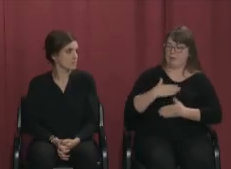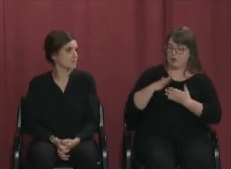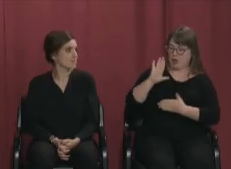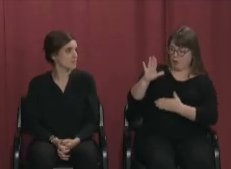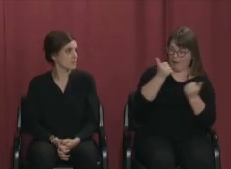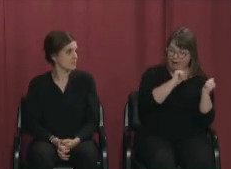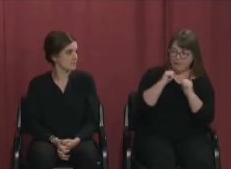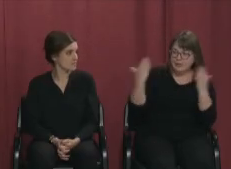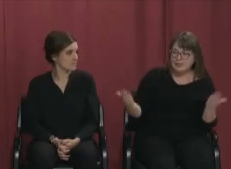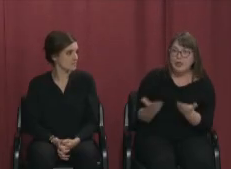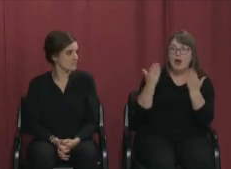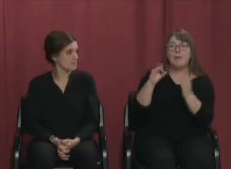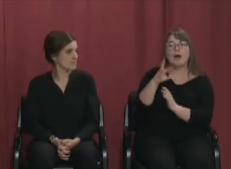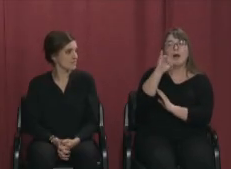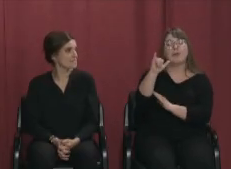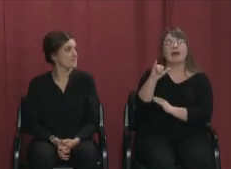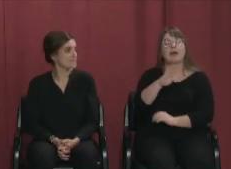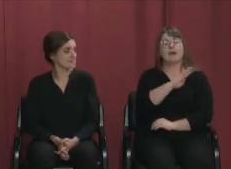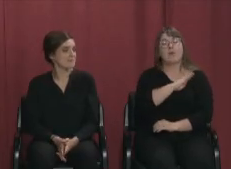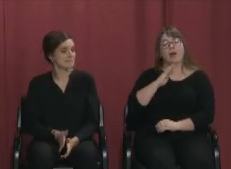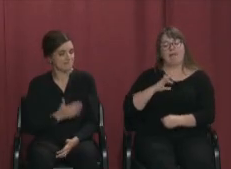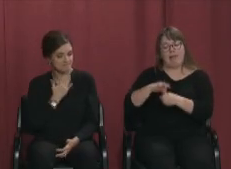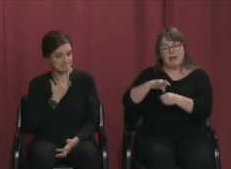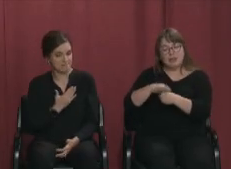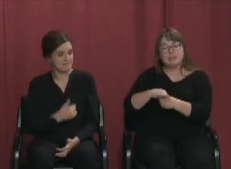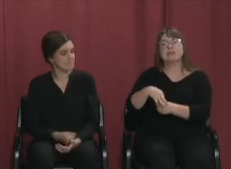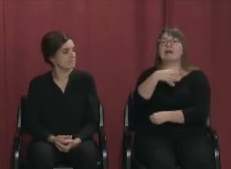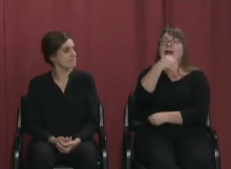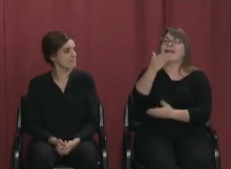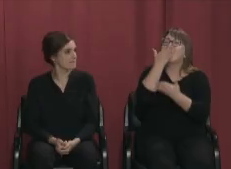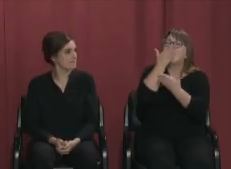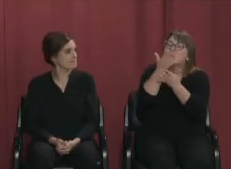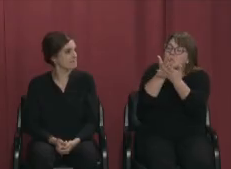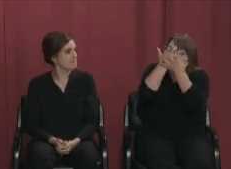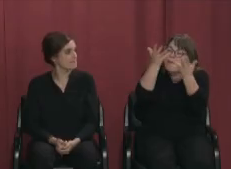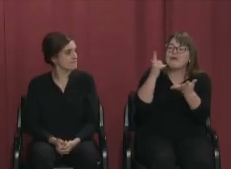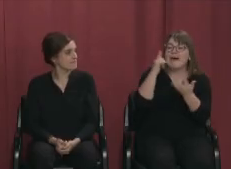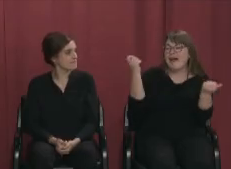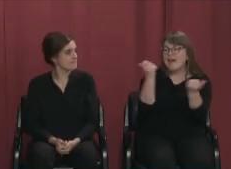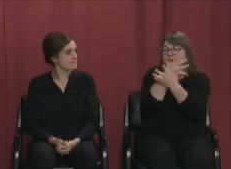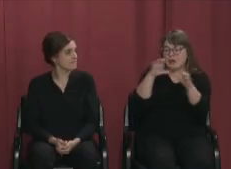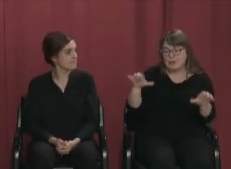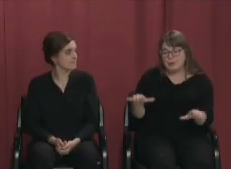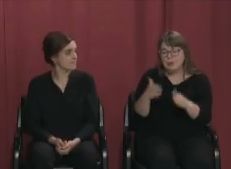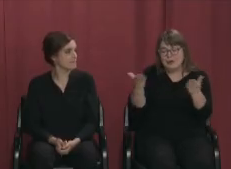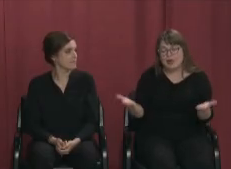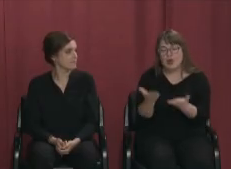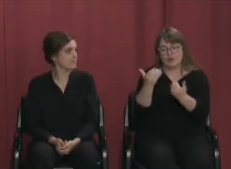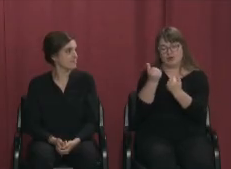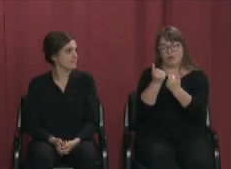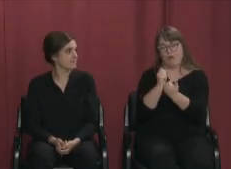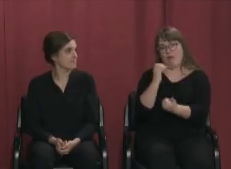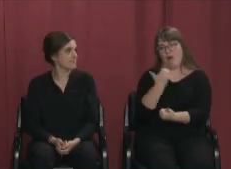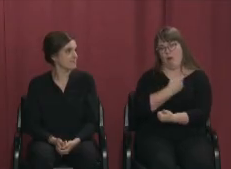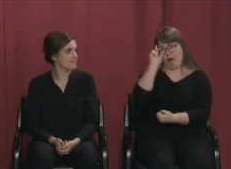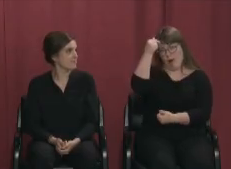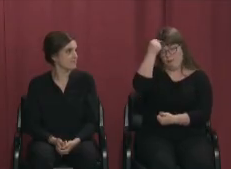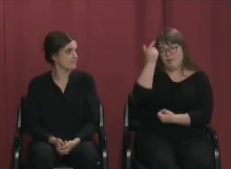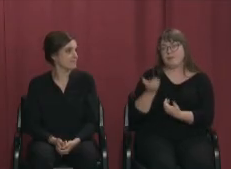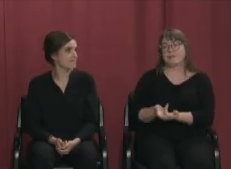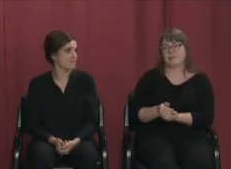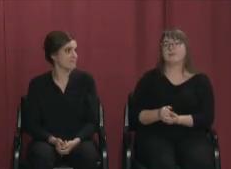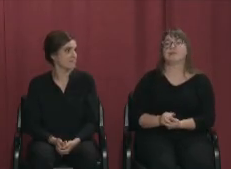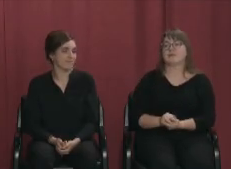Elections. And just simply thank you so much for all that you do in support of our democracy. Well, it really goes to